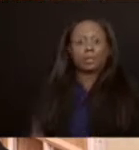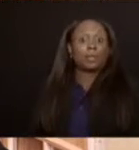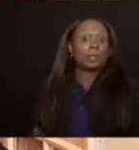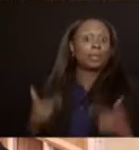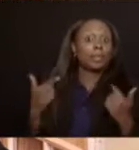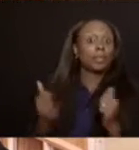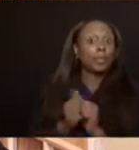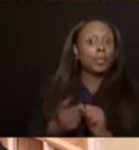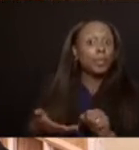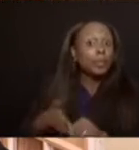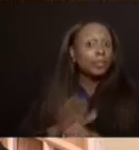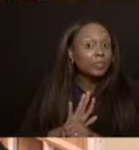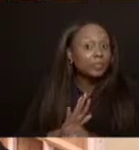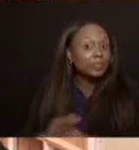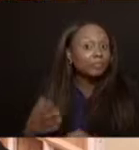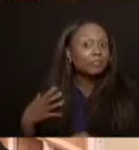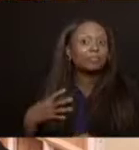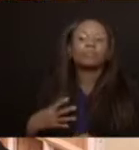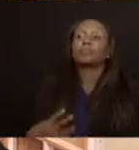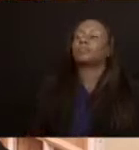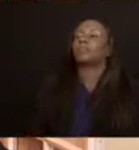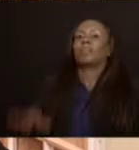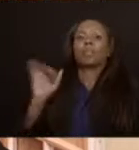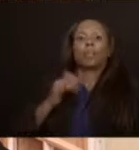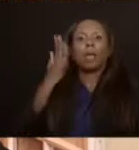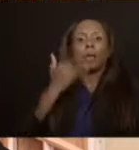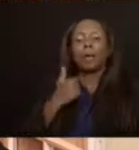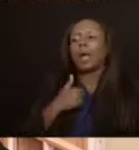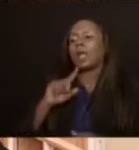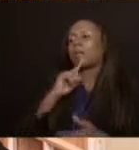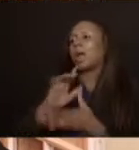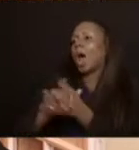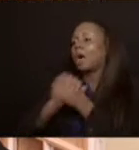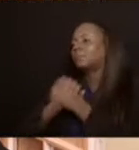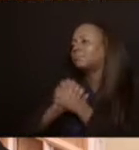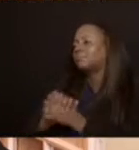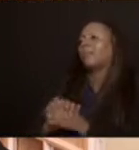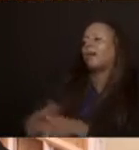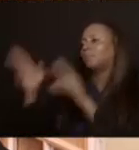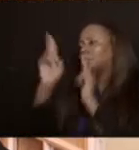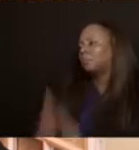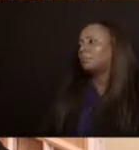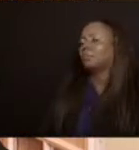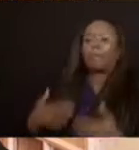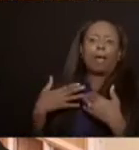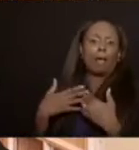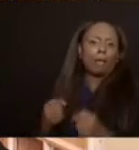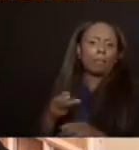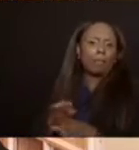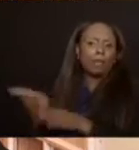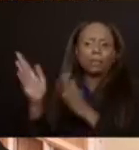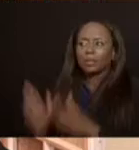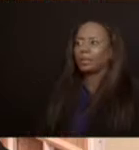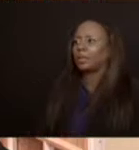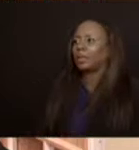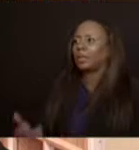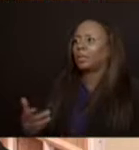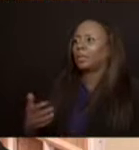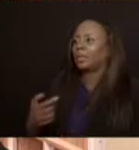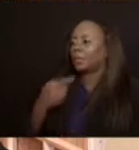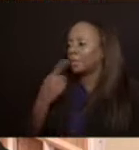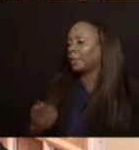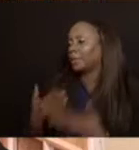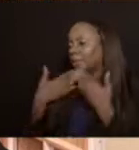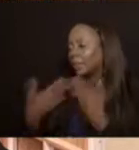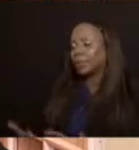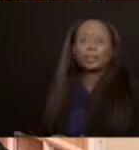That's why you hear me continue to big up the healthcare professionals. That's why you hear me continue to say thank you for us being able to have a